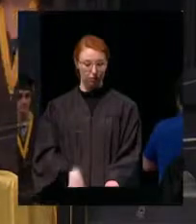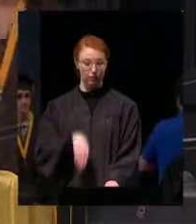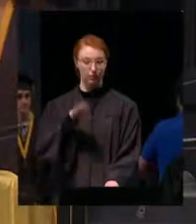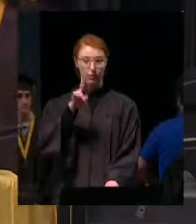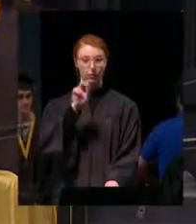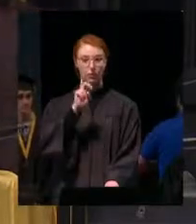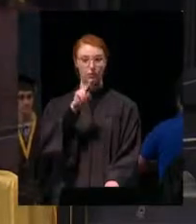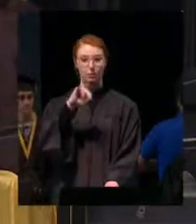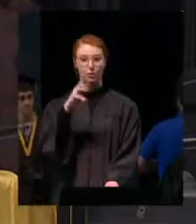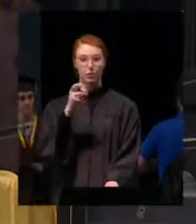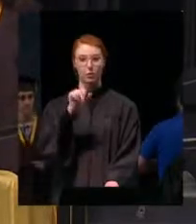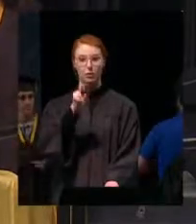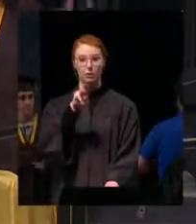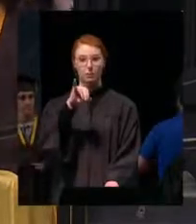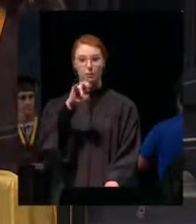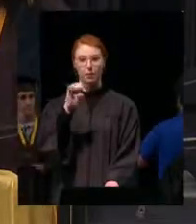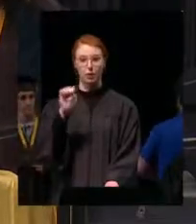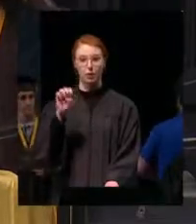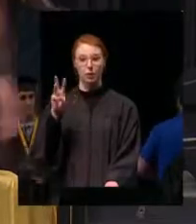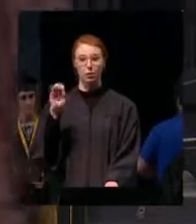Benjamin Walker.